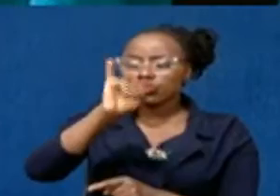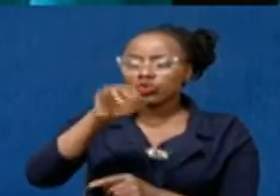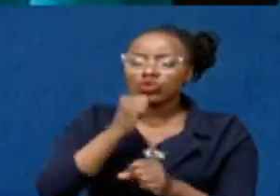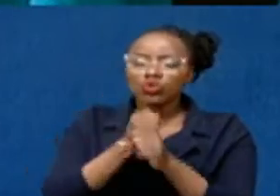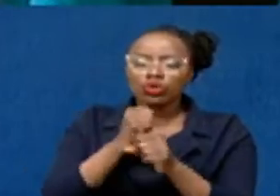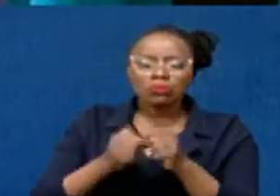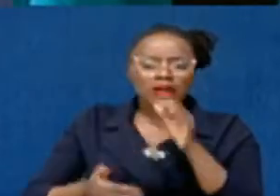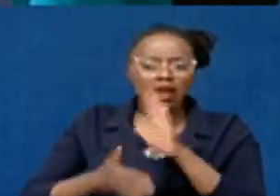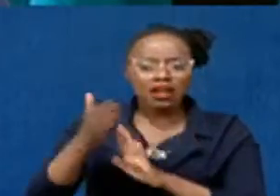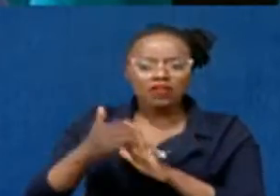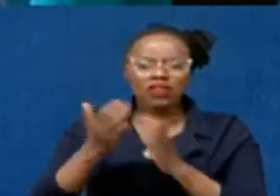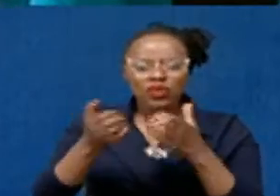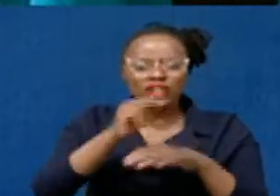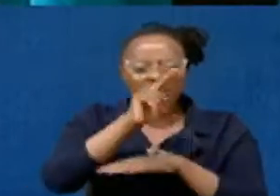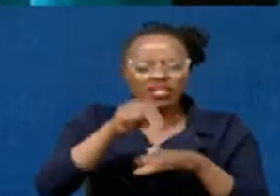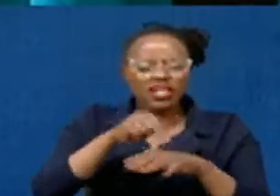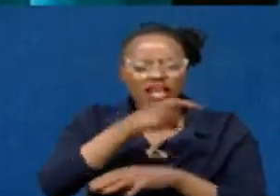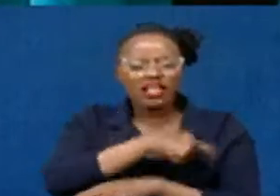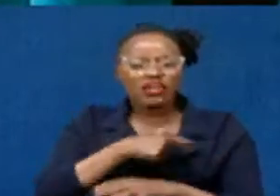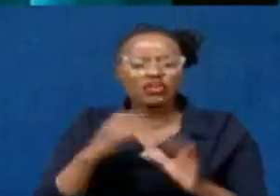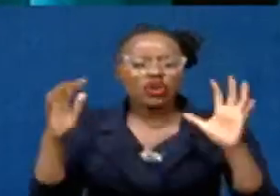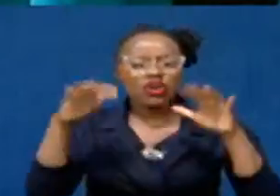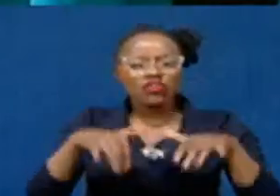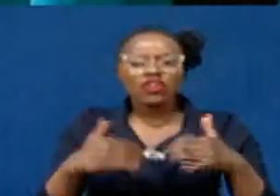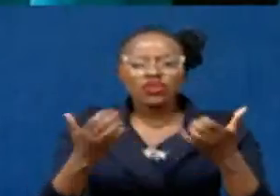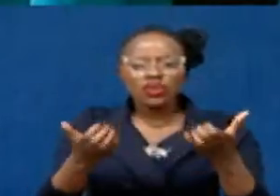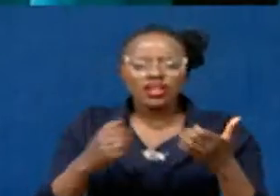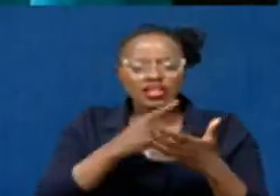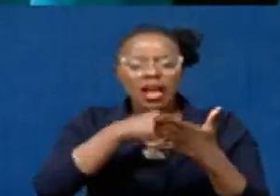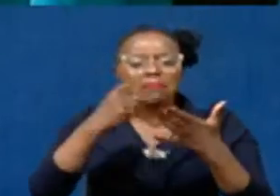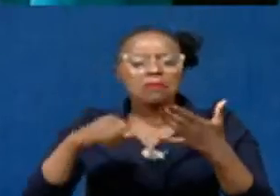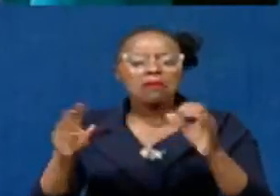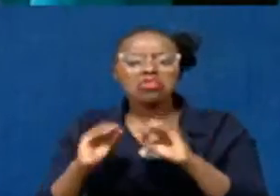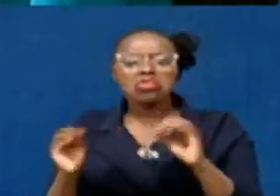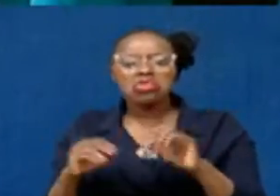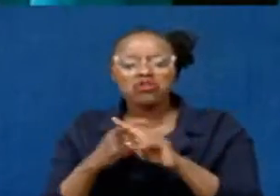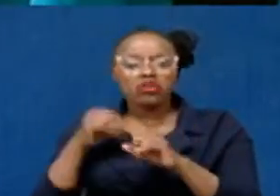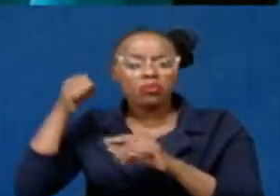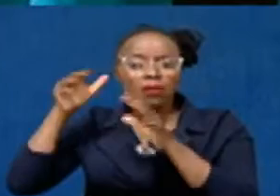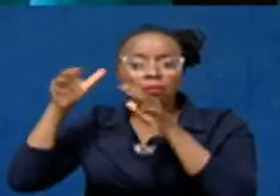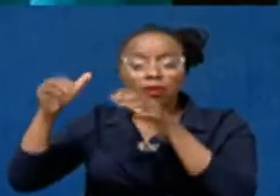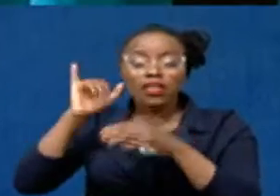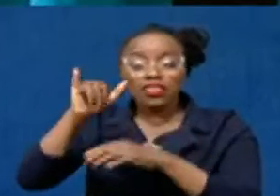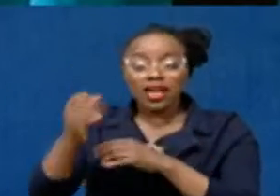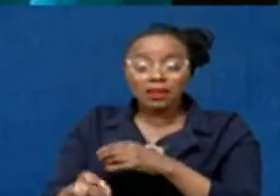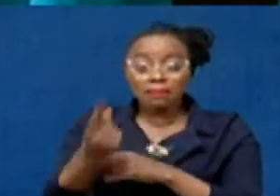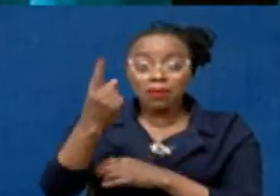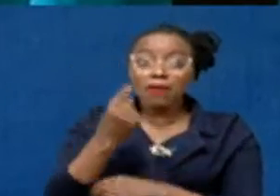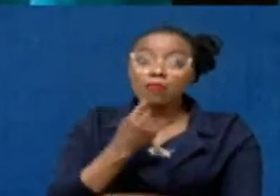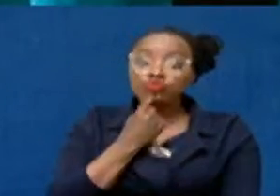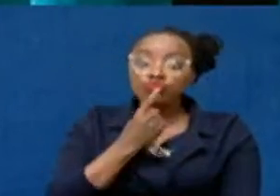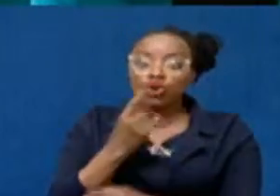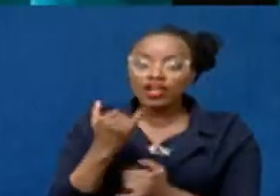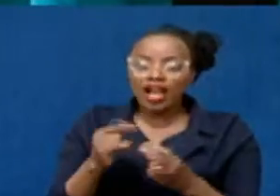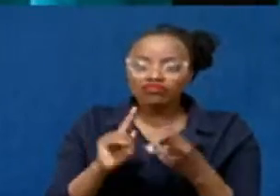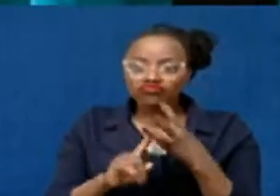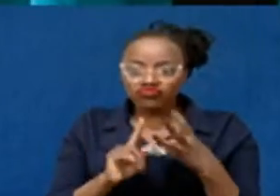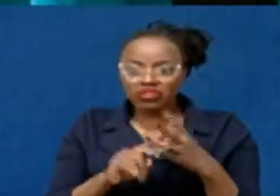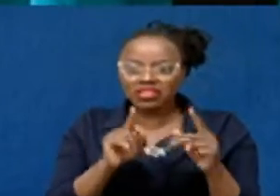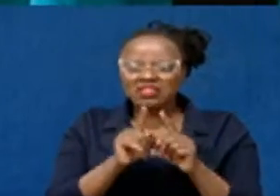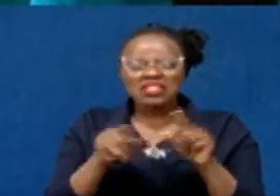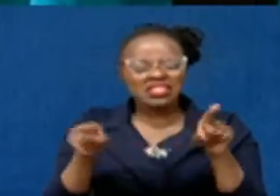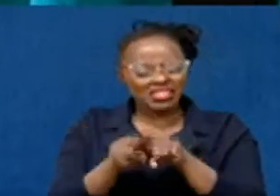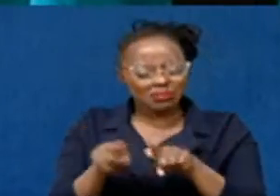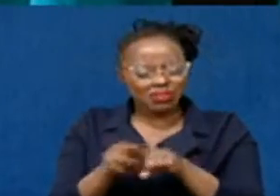very quickly. You don't need a national delegates conference. You don't need clearance of the party. And then came Moi, retained basically